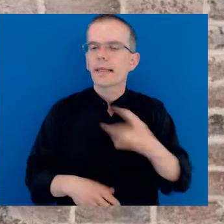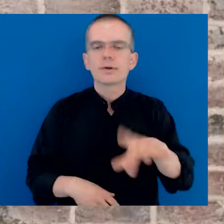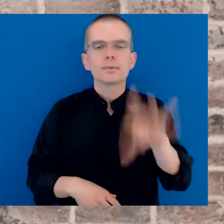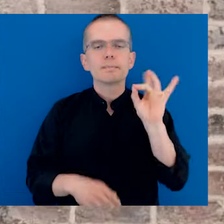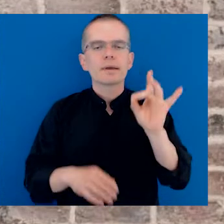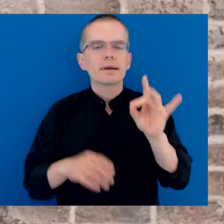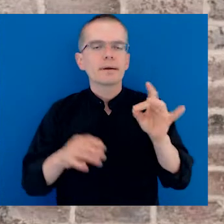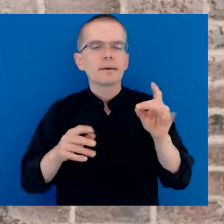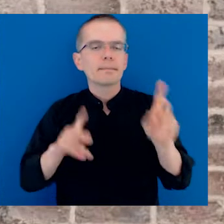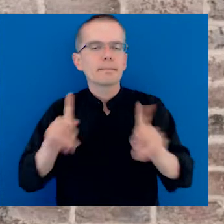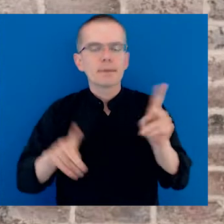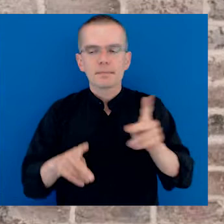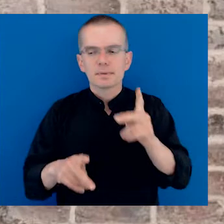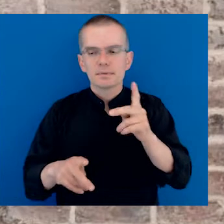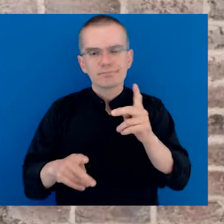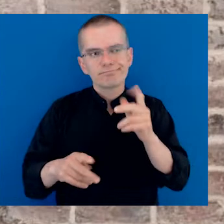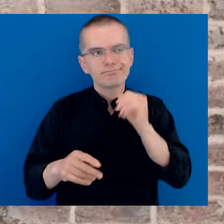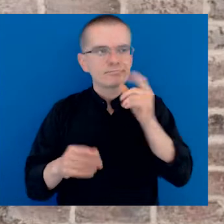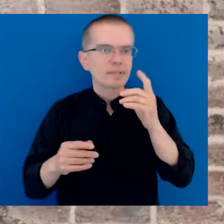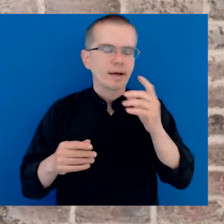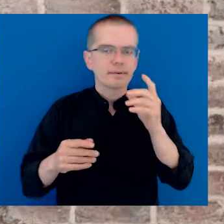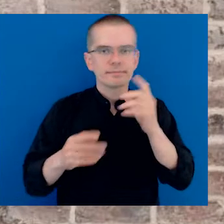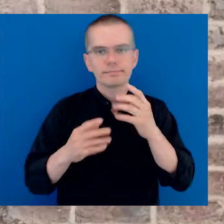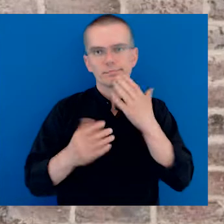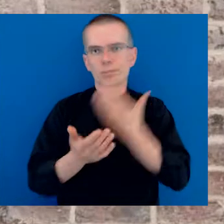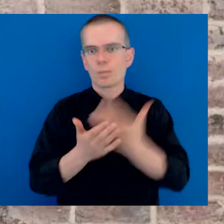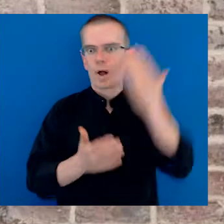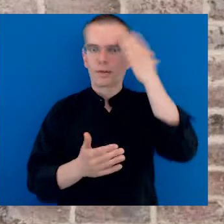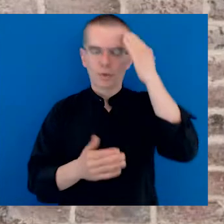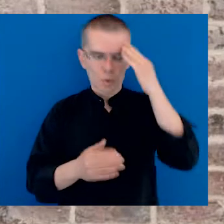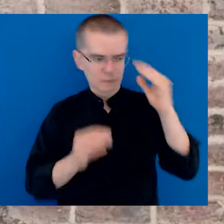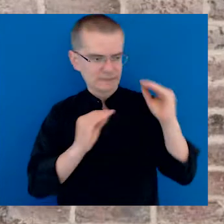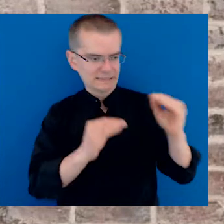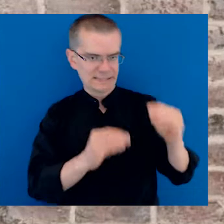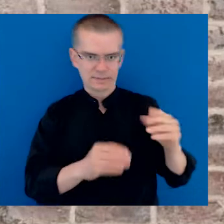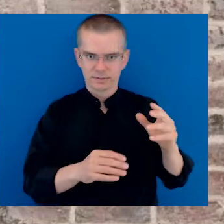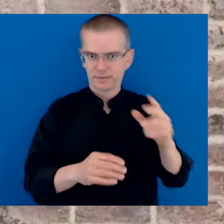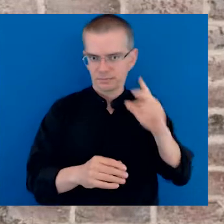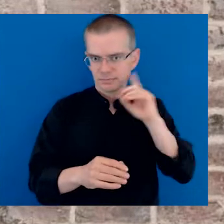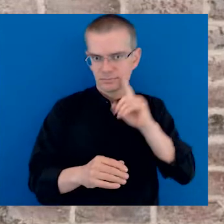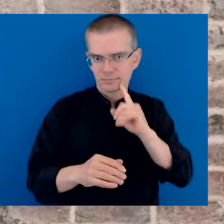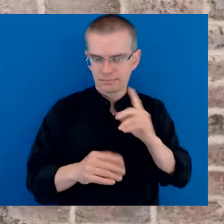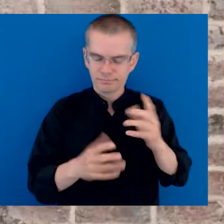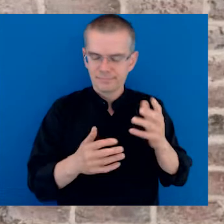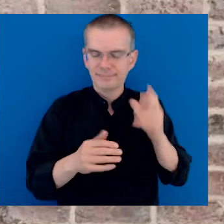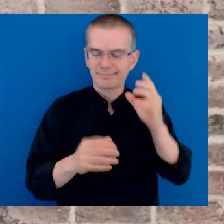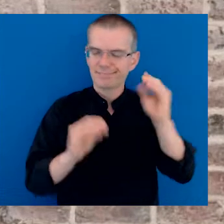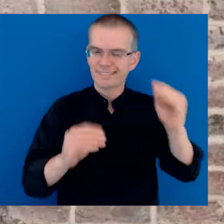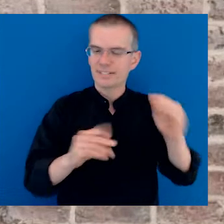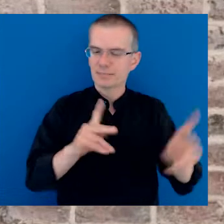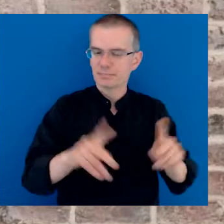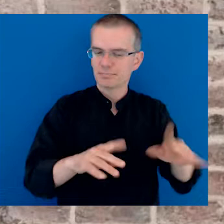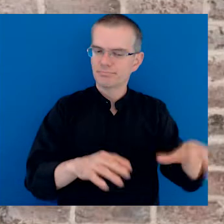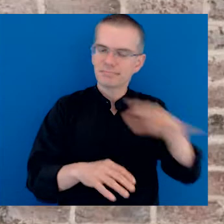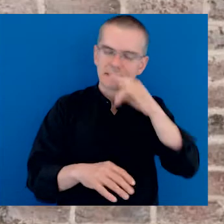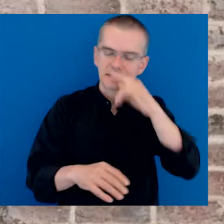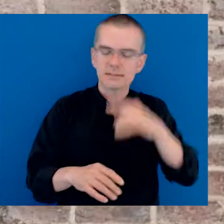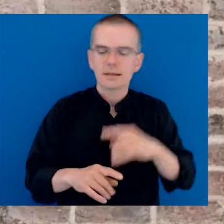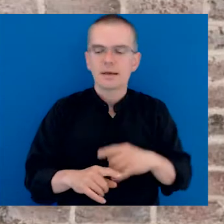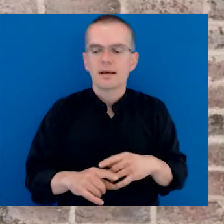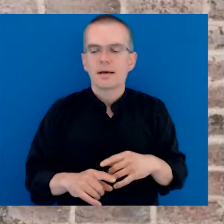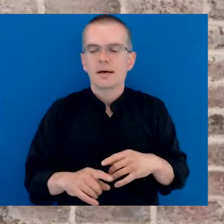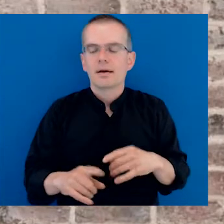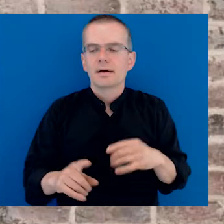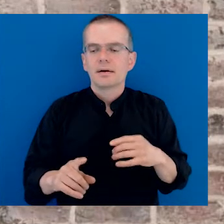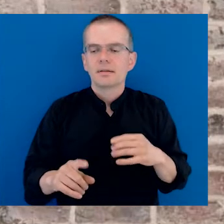stories. Well, guess who knew everything about William Hoy? Most people will say, William who? And can you spell it? But when I asked my